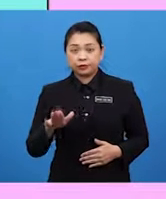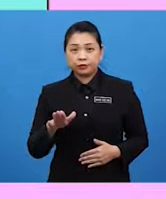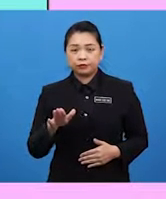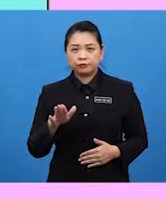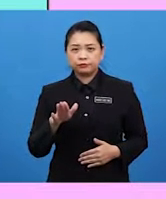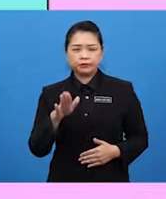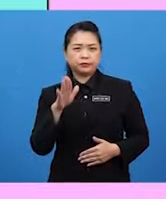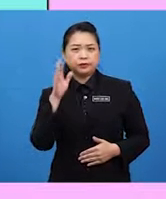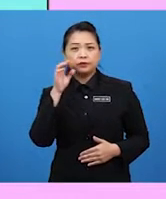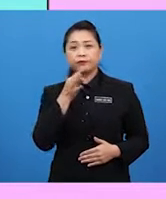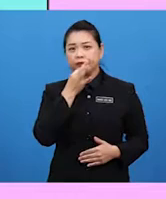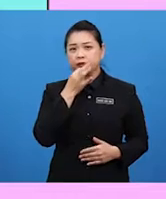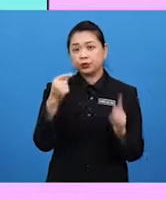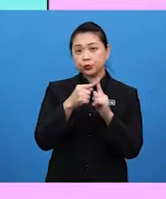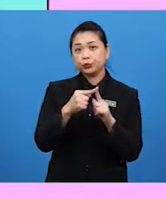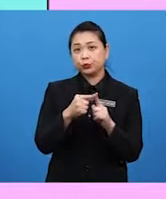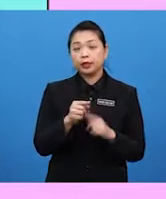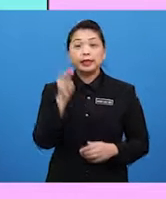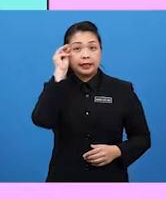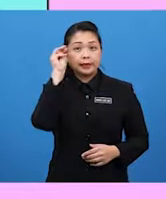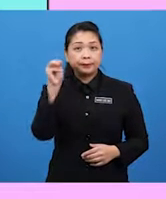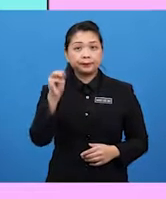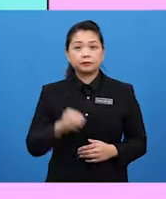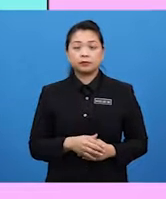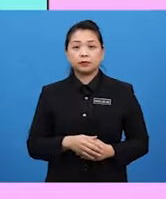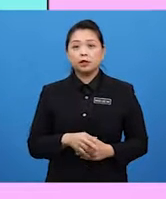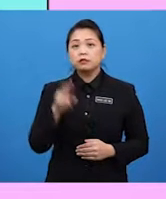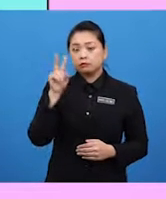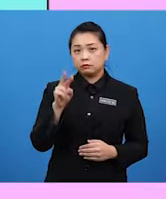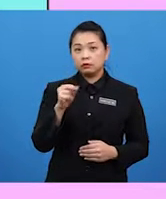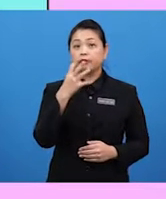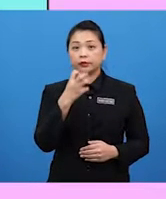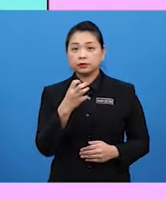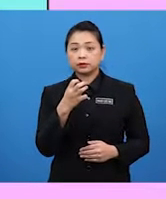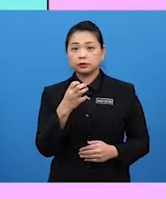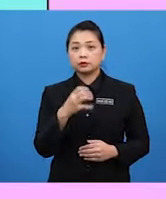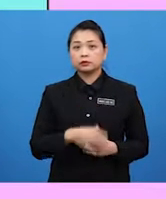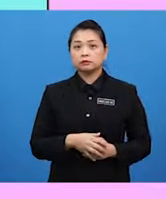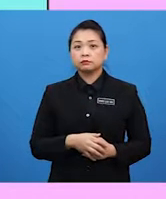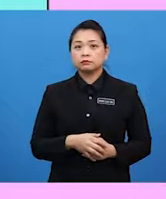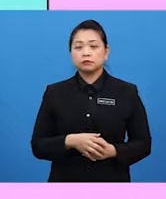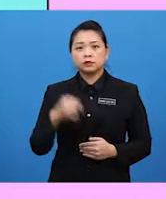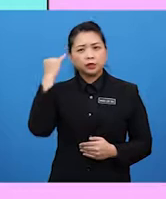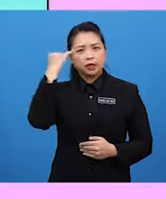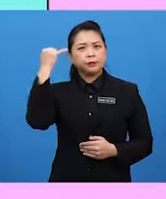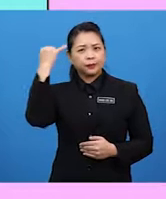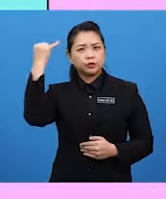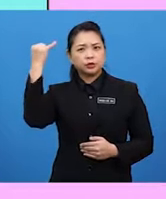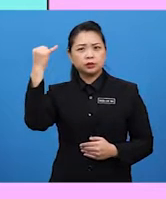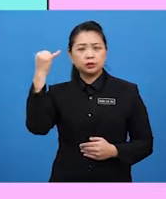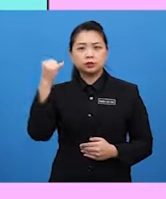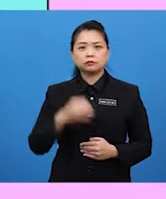person. Hullabaloo means a lot of noise and fuss. The imagery, no rage